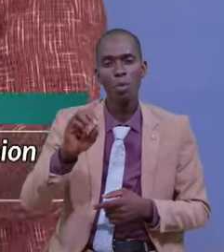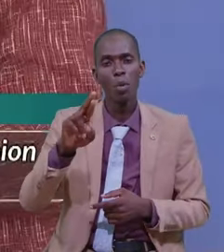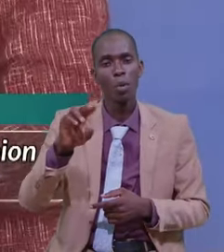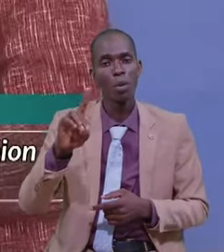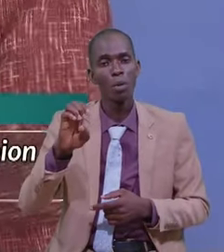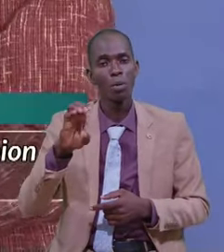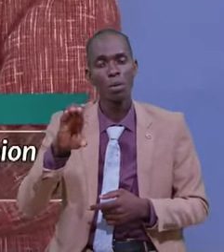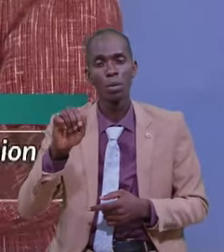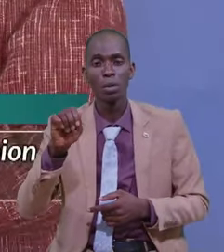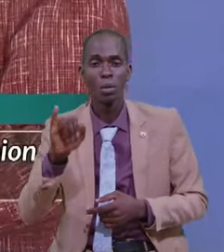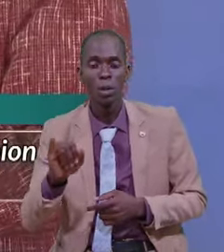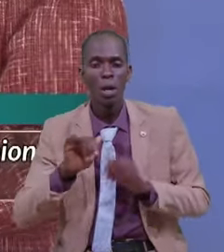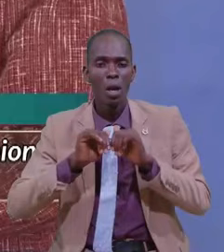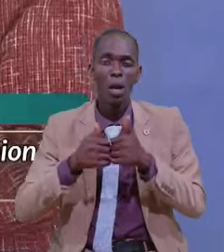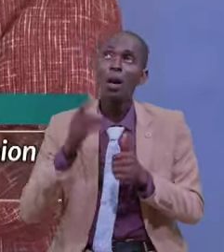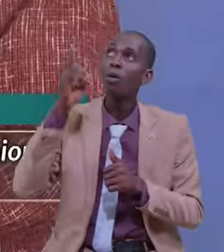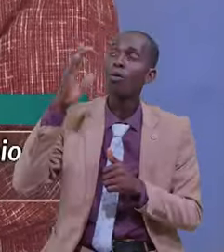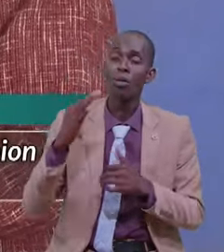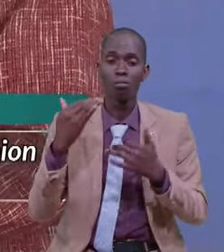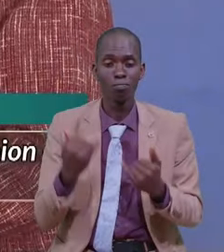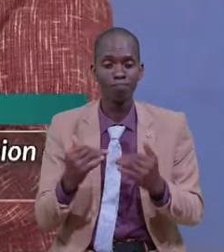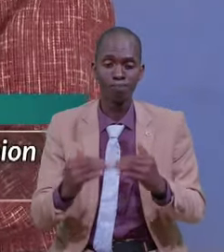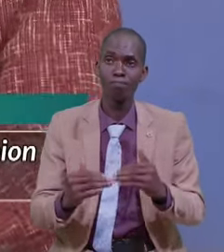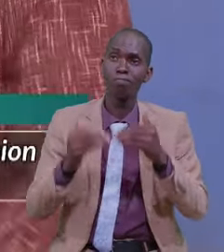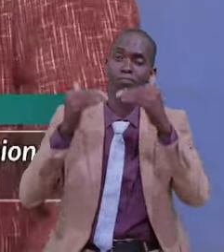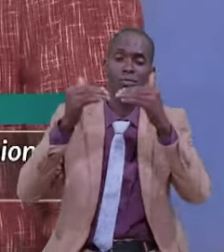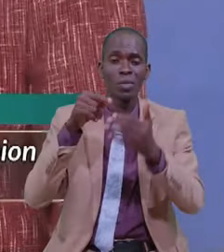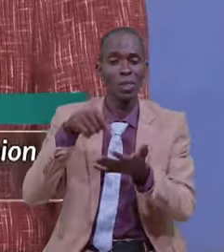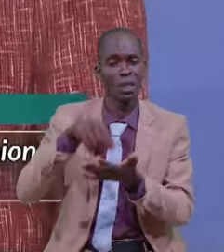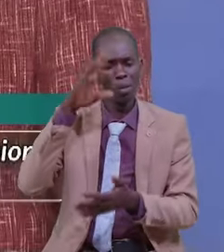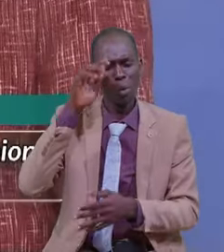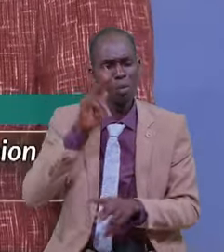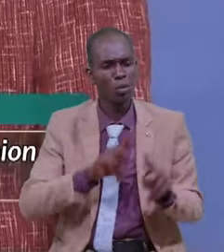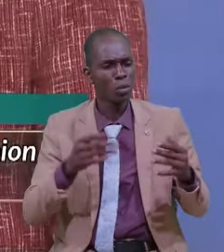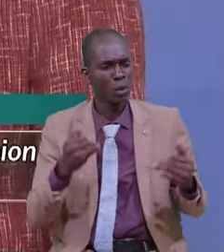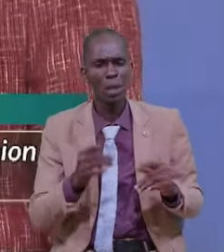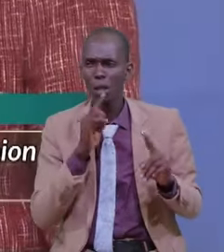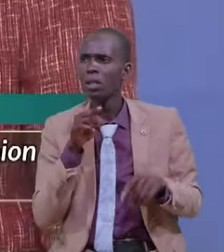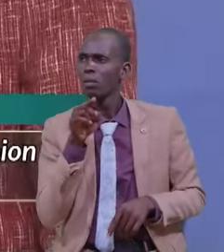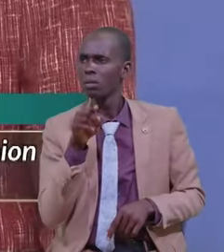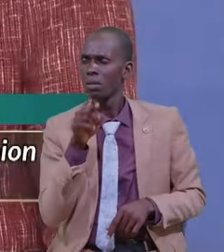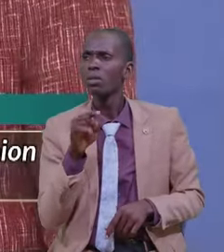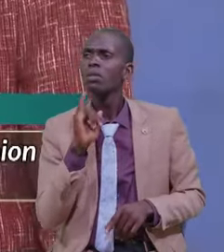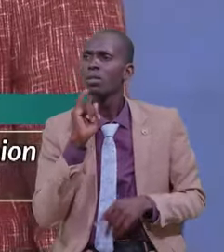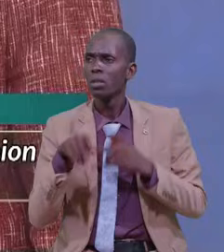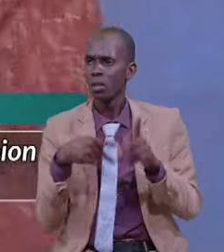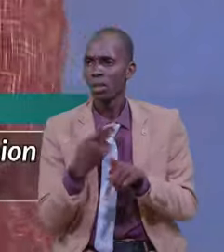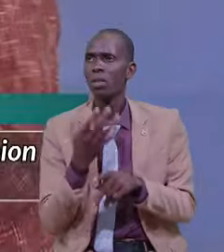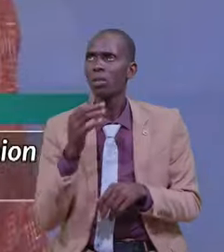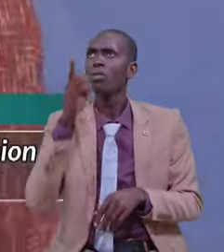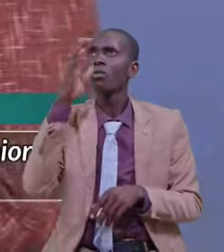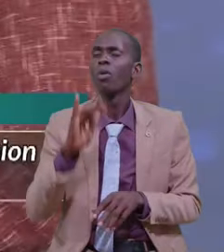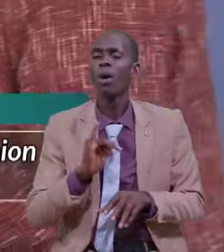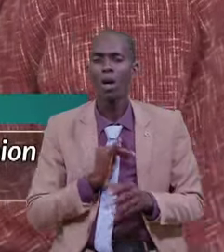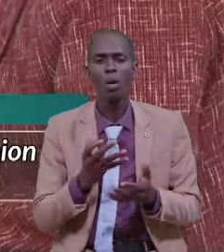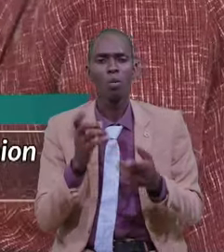how God promoted him, they said, that's the kind of God I want to serve.